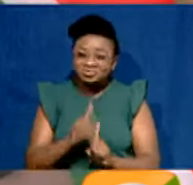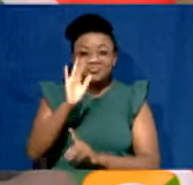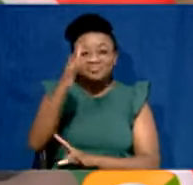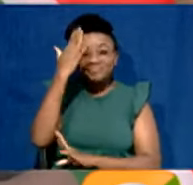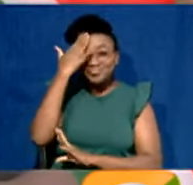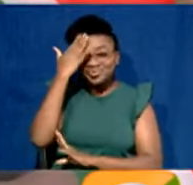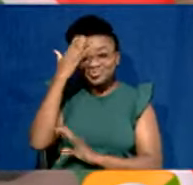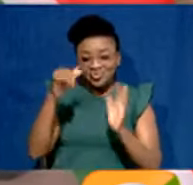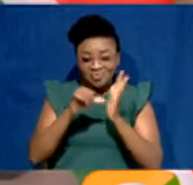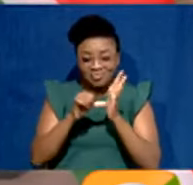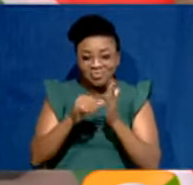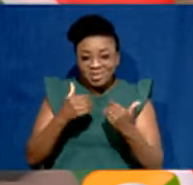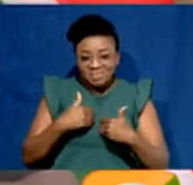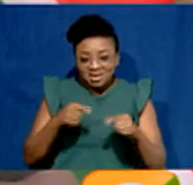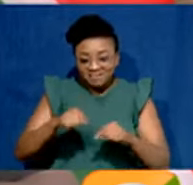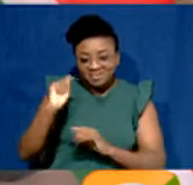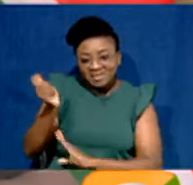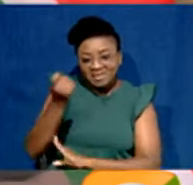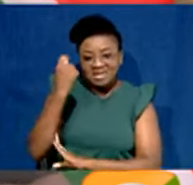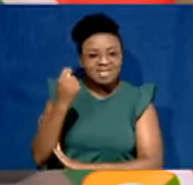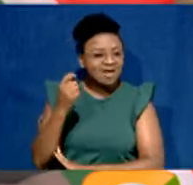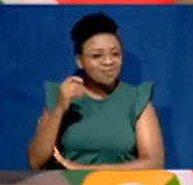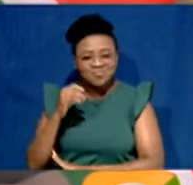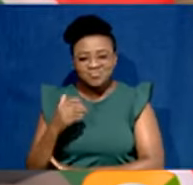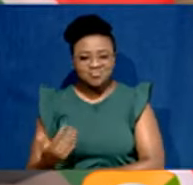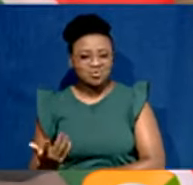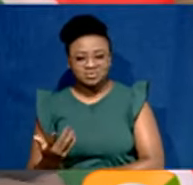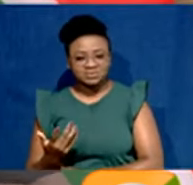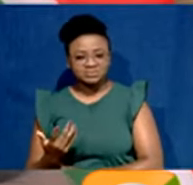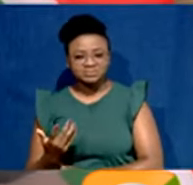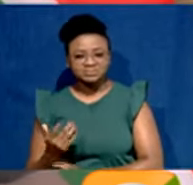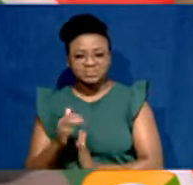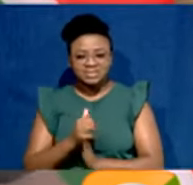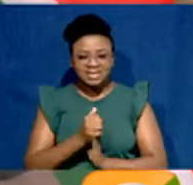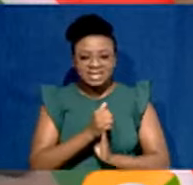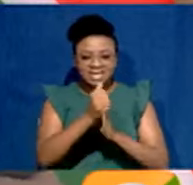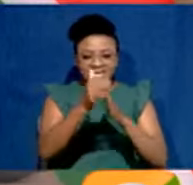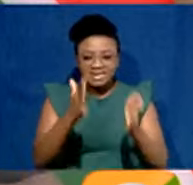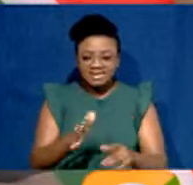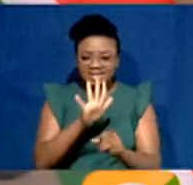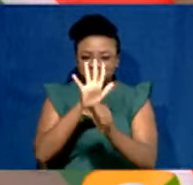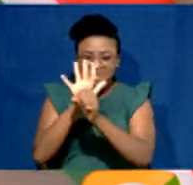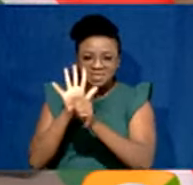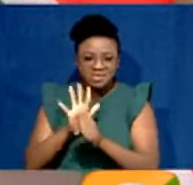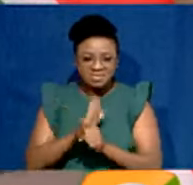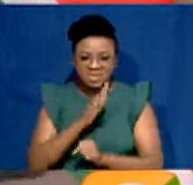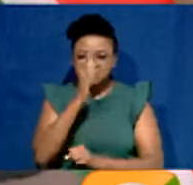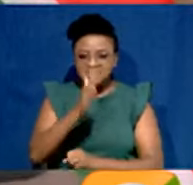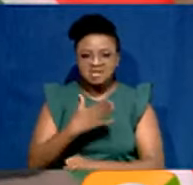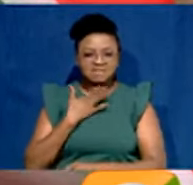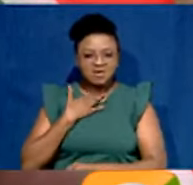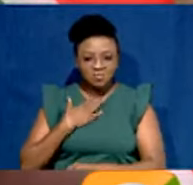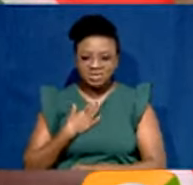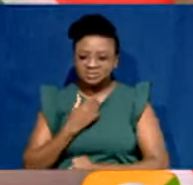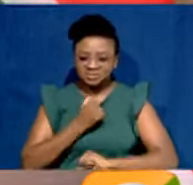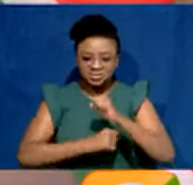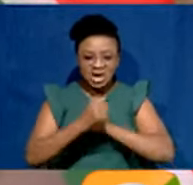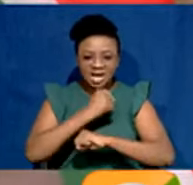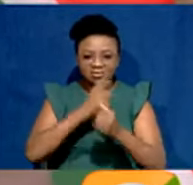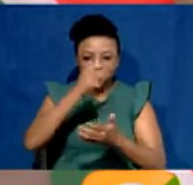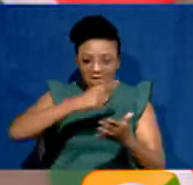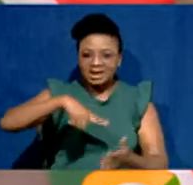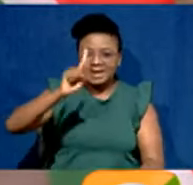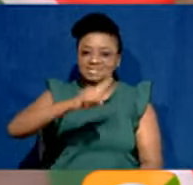Kenya, my dear sister, is that leaders have never wanted to do the right thing. We know what is